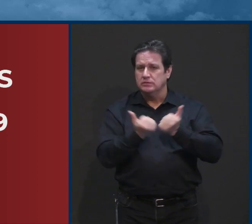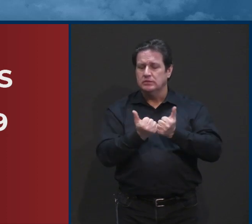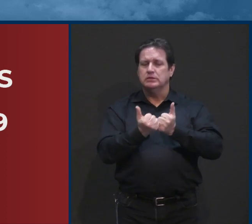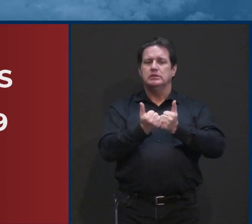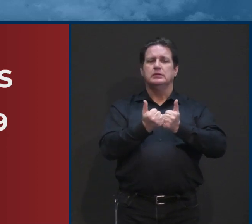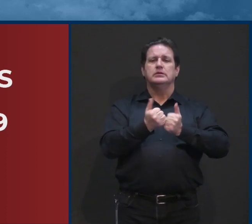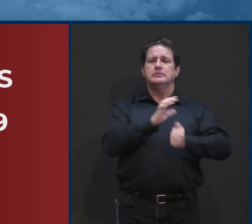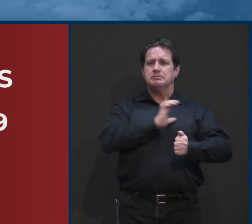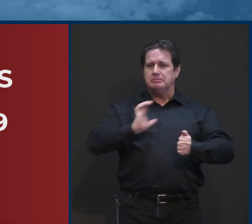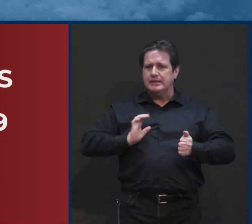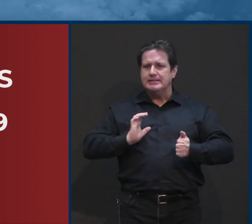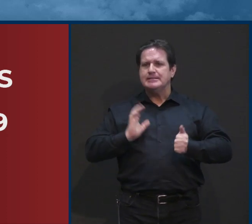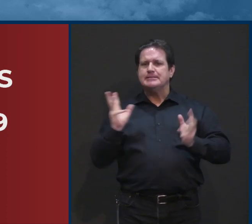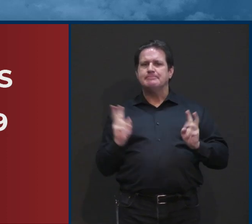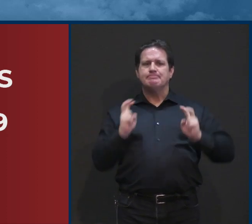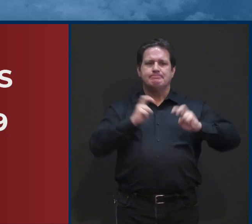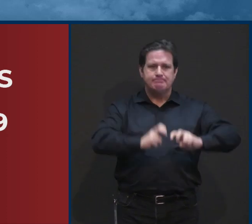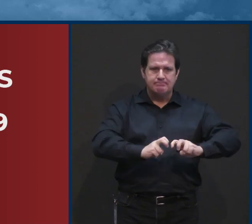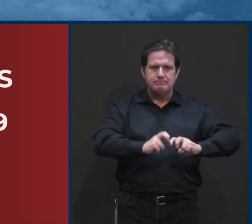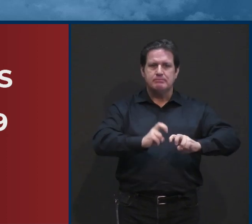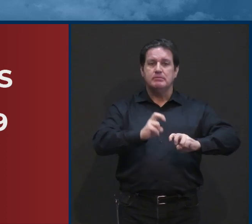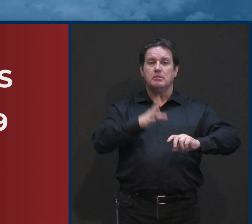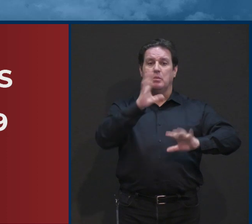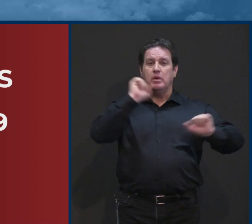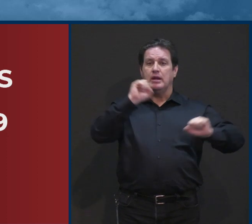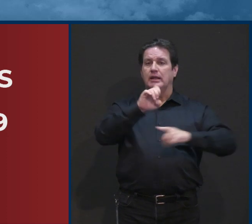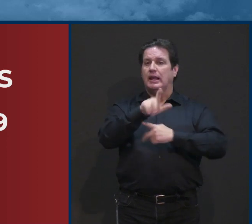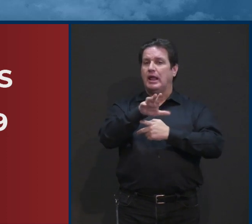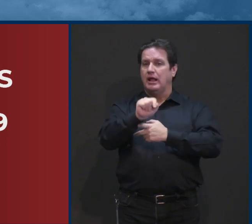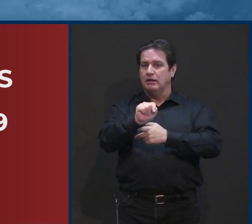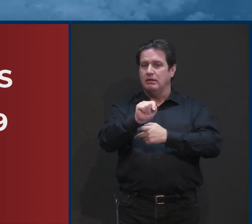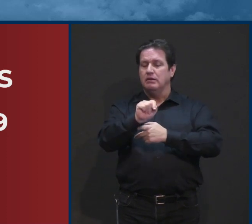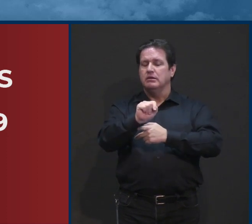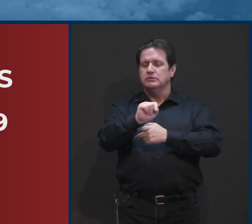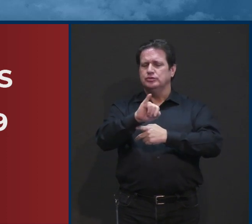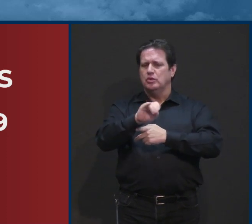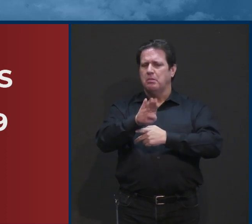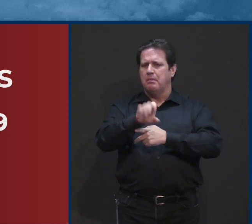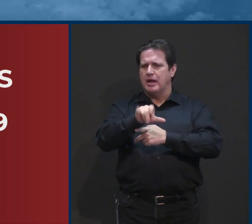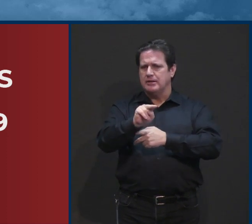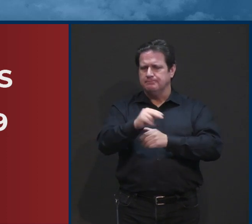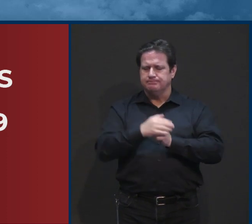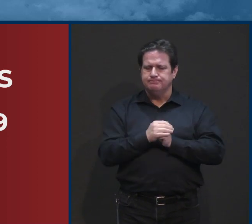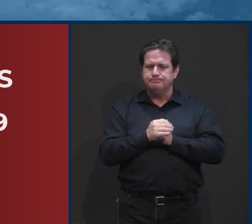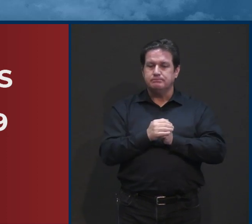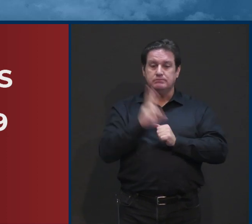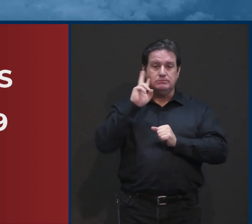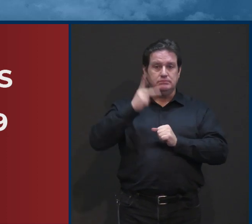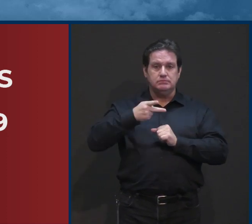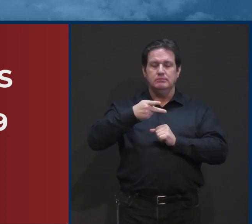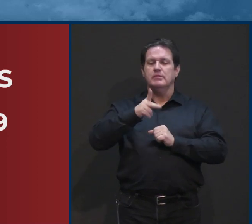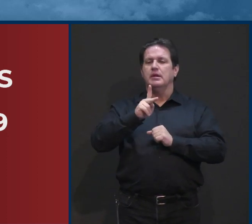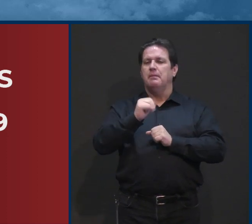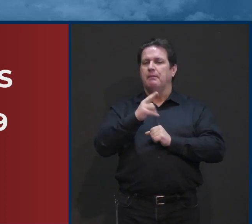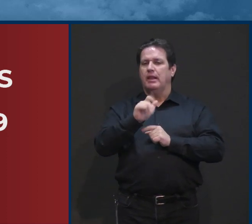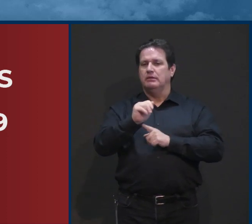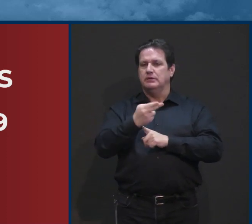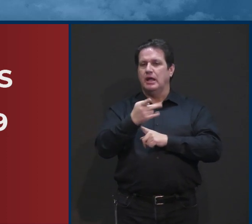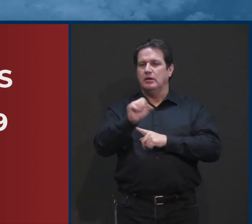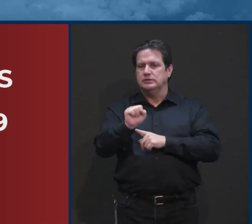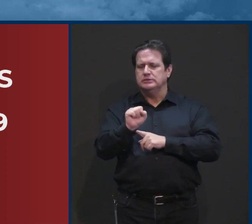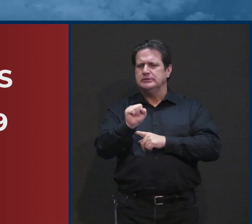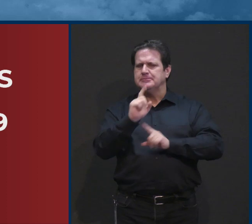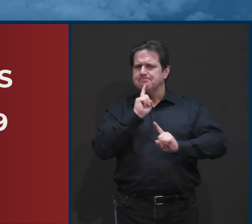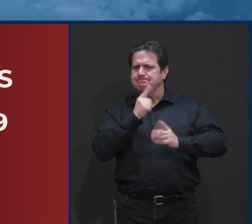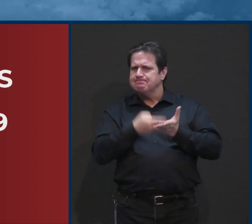committee, met with the President-elect, our own Joe Biden, and the Vice President-elect to talk about the state's